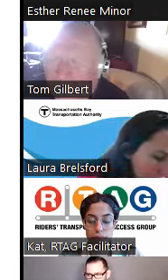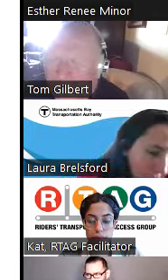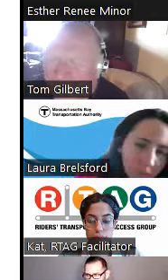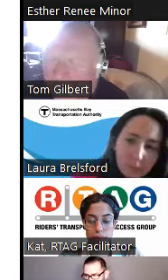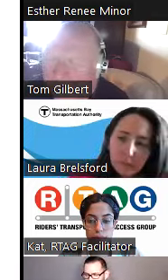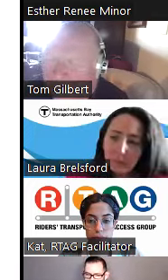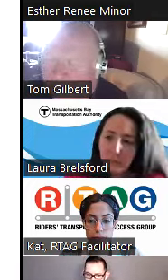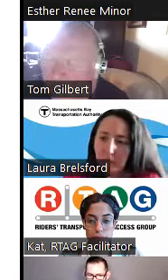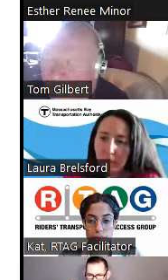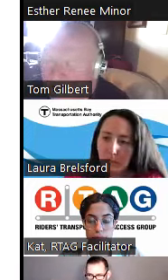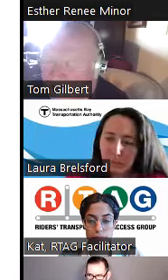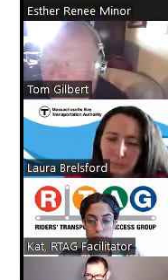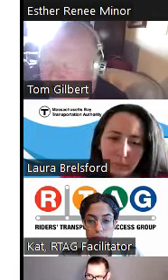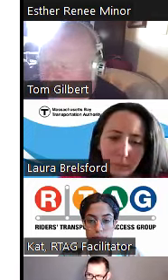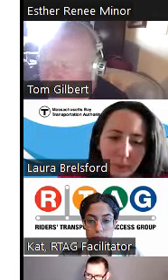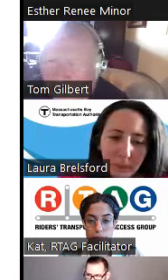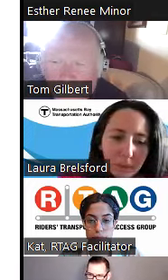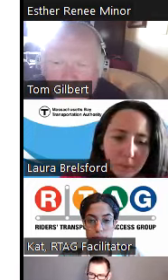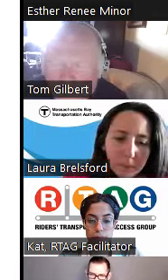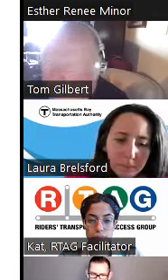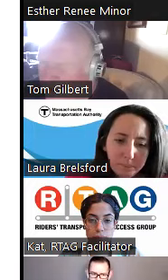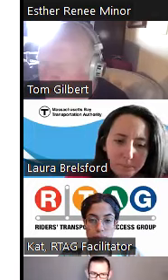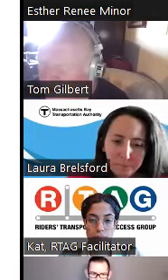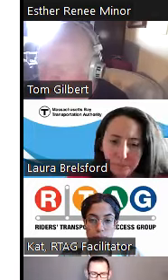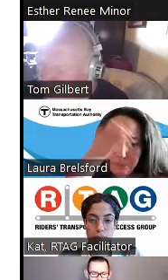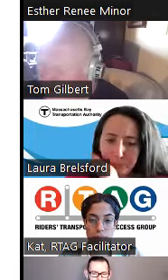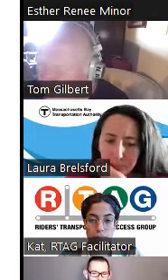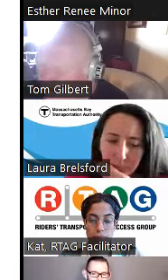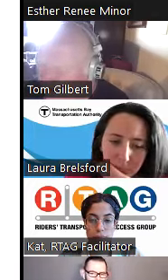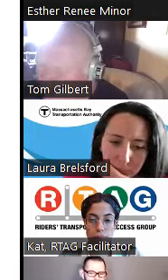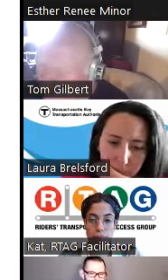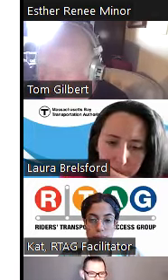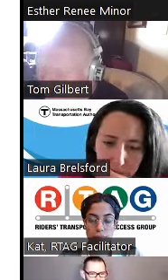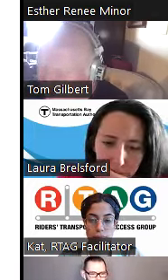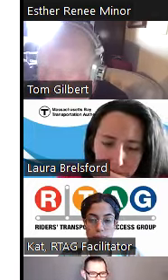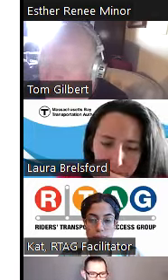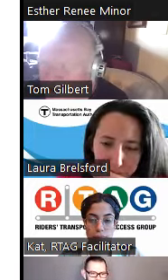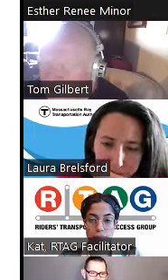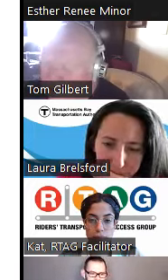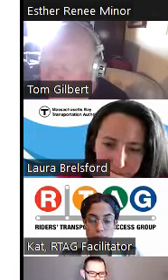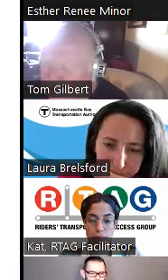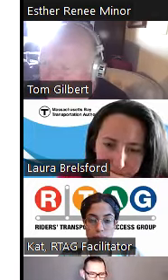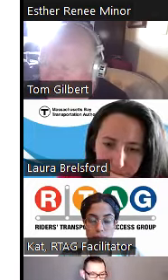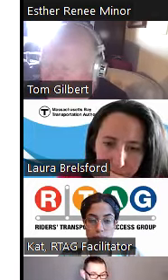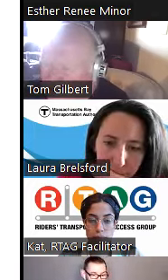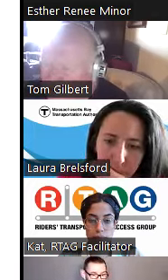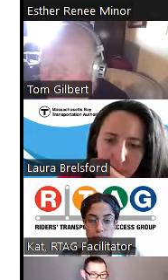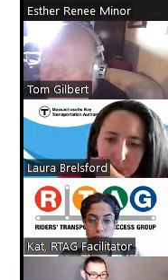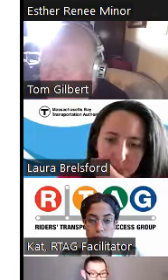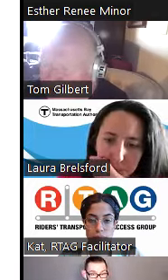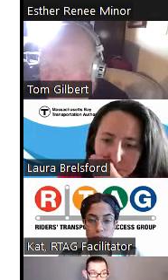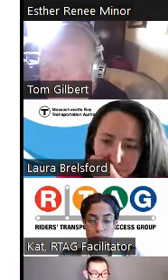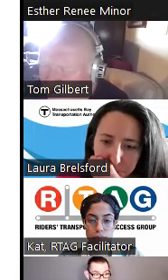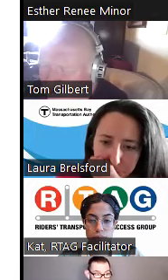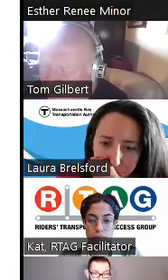was probably most likely the Frank Oglesby portion of it when it says now approaching, now arriving, which is fine. But I'm